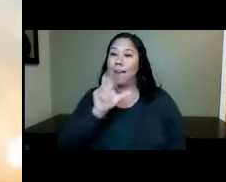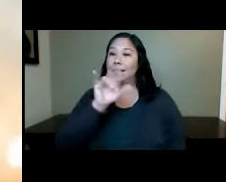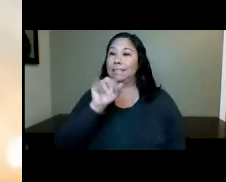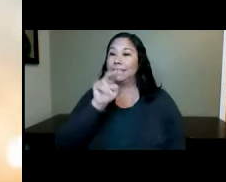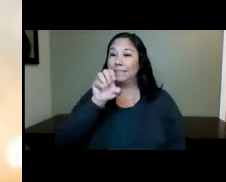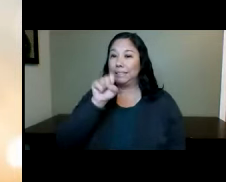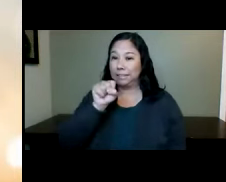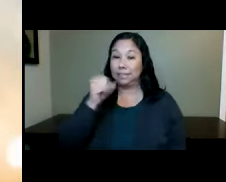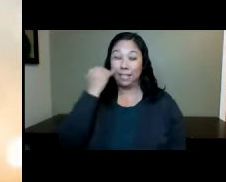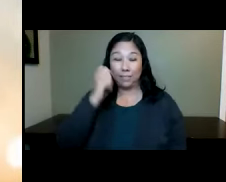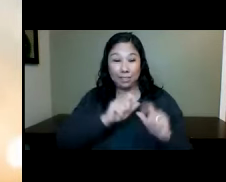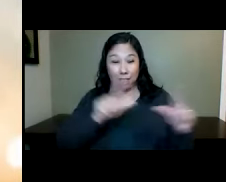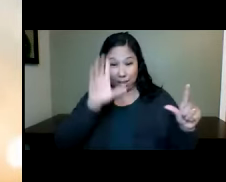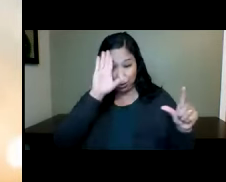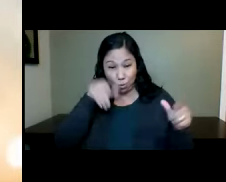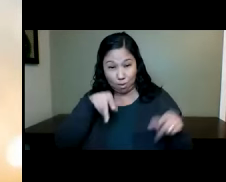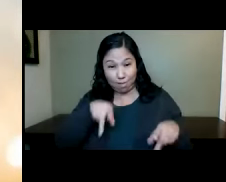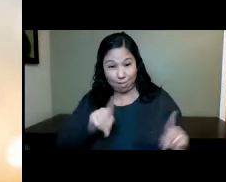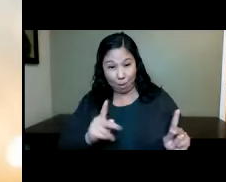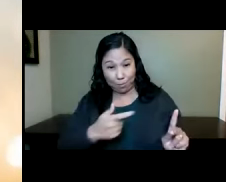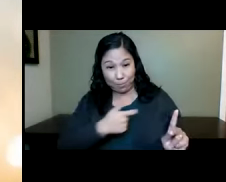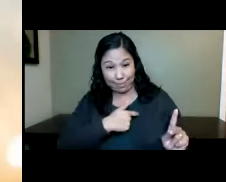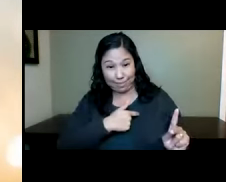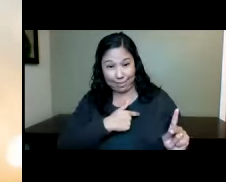If the slides will advance, just a second.